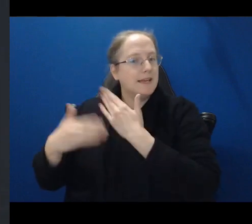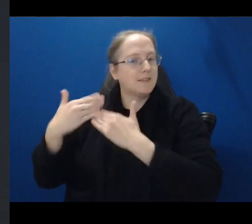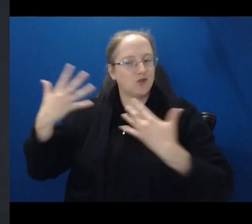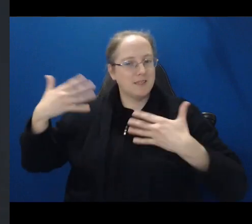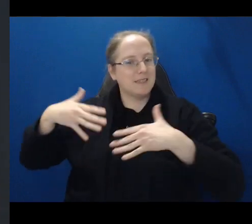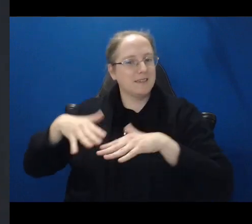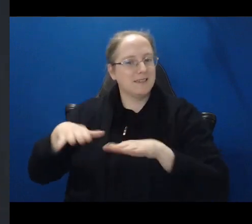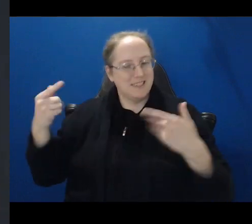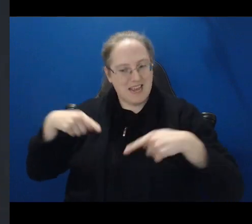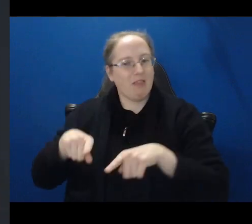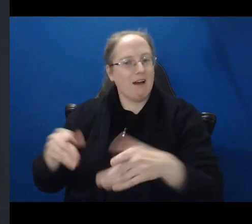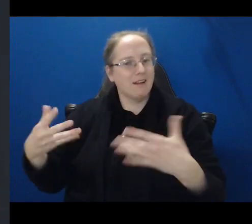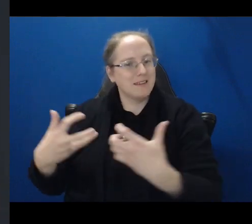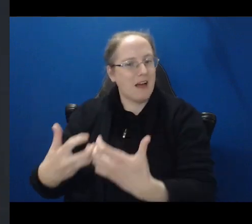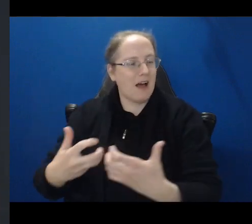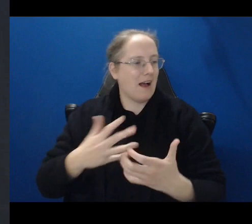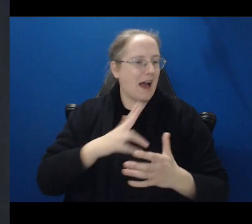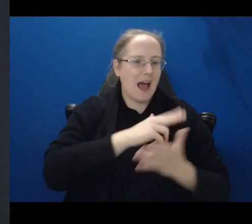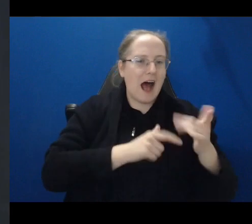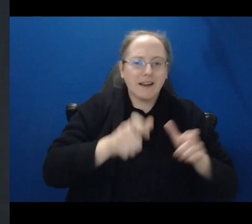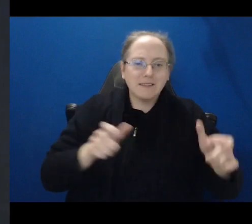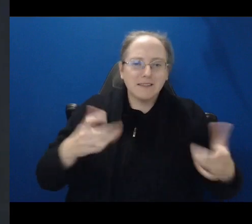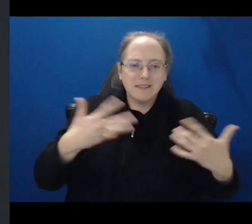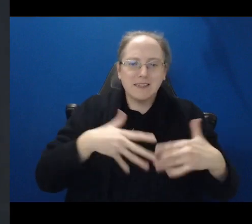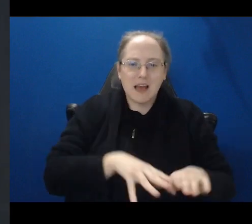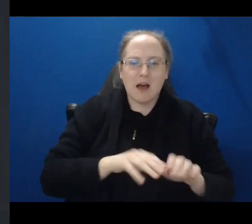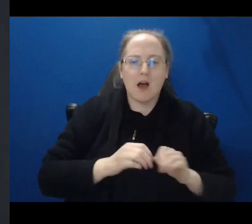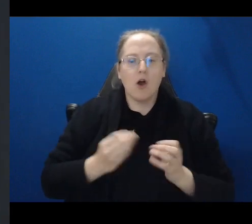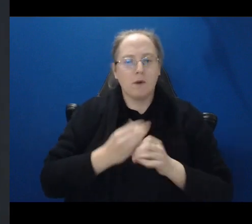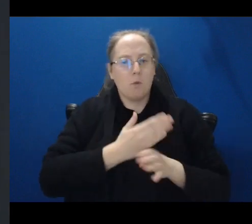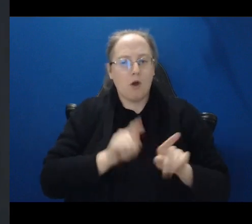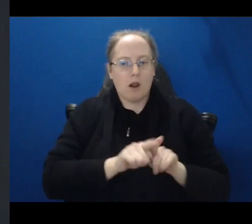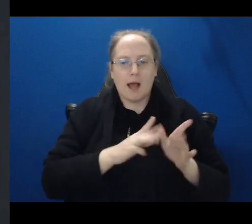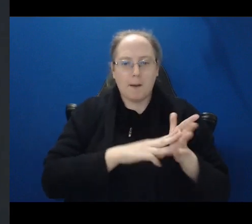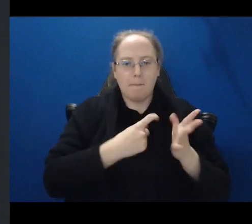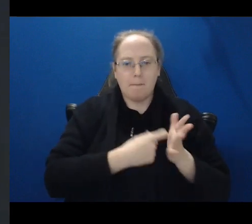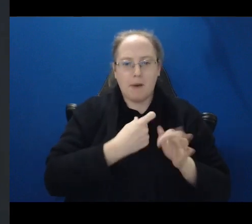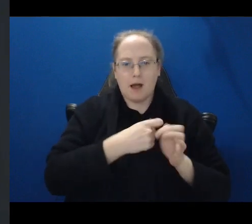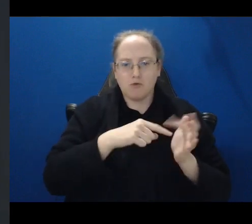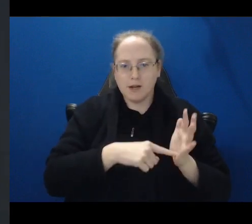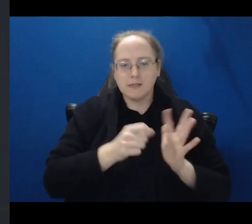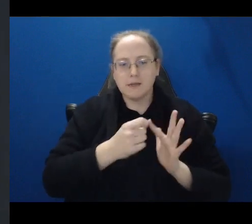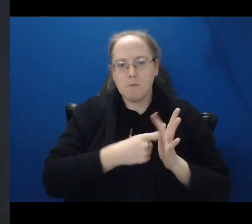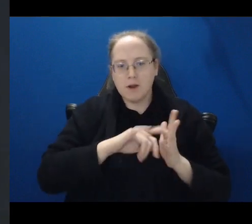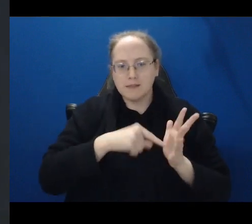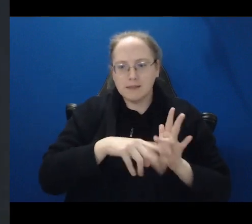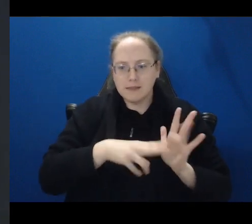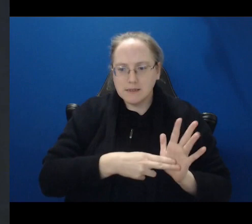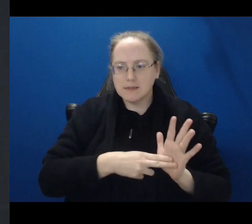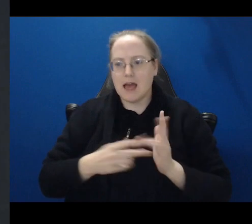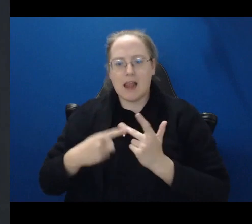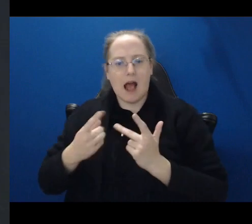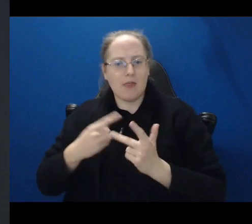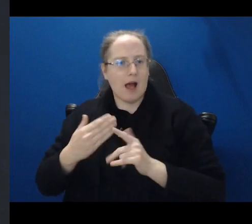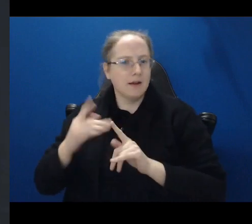like the works with Margaret Preston and then other contemporary artists and other previous artists, and sort of